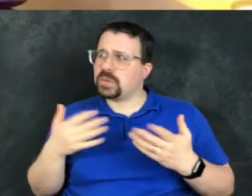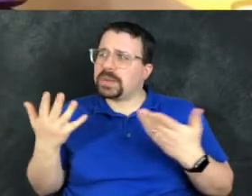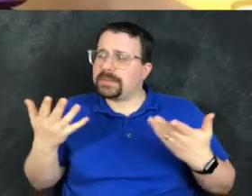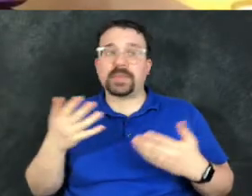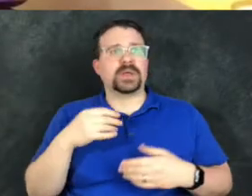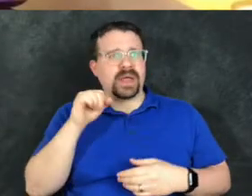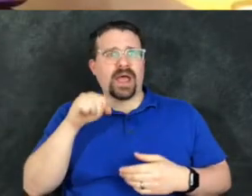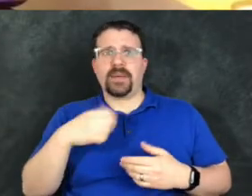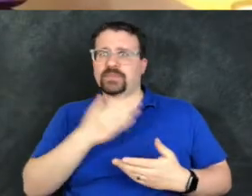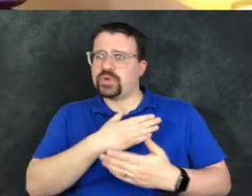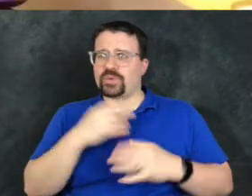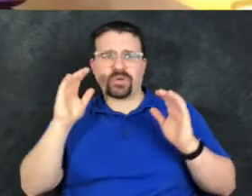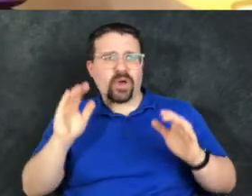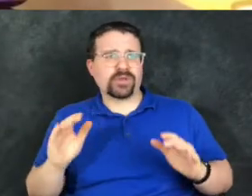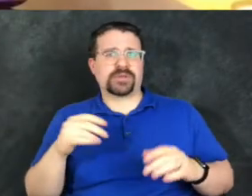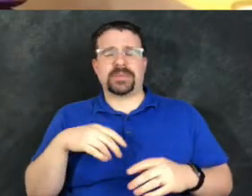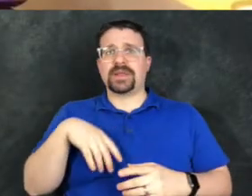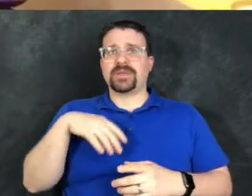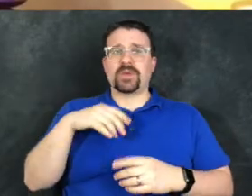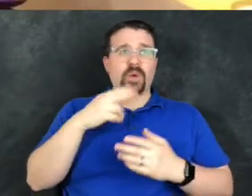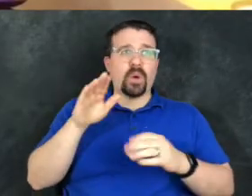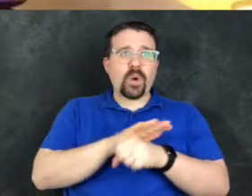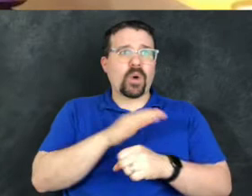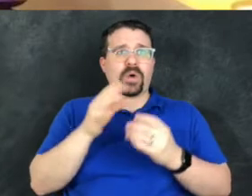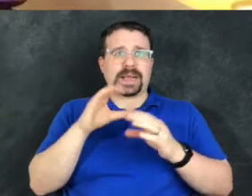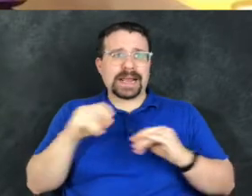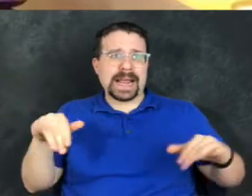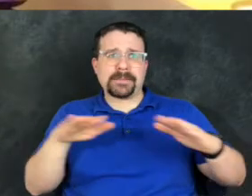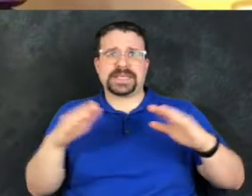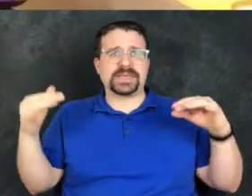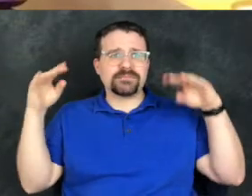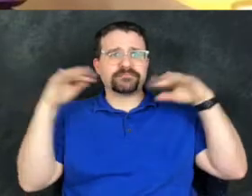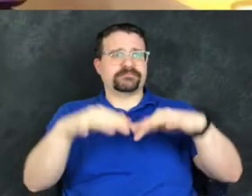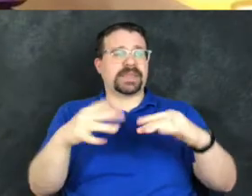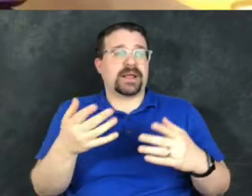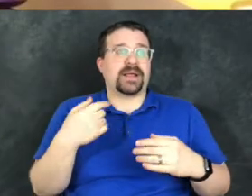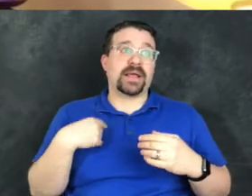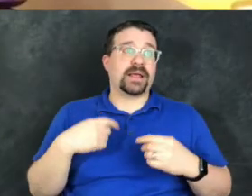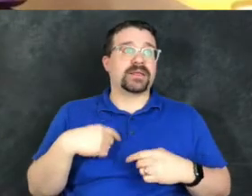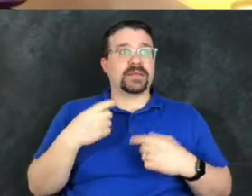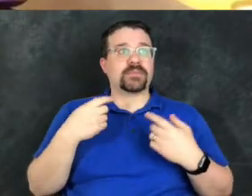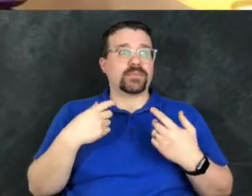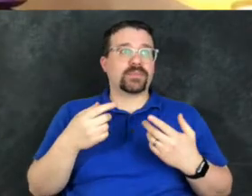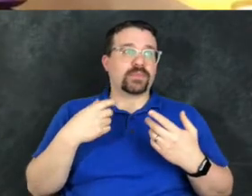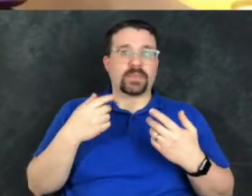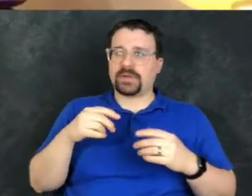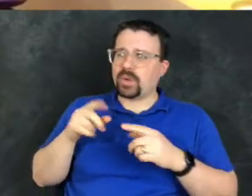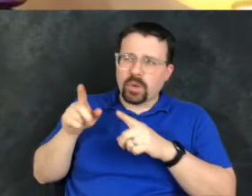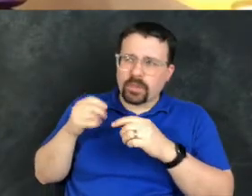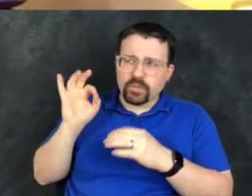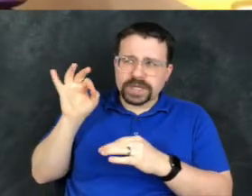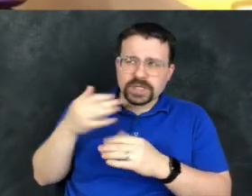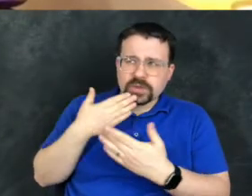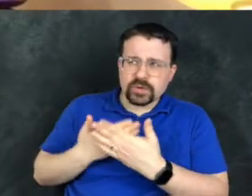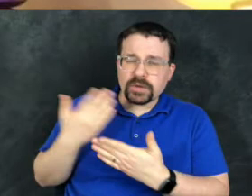it the music, the preaching? He said, yeah, the music was awesome and the whole campus was there. So I pried a little bit more.